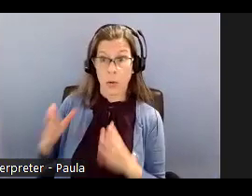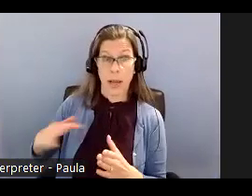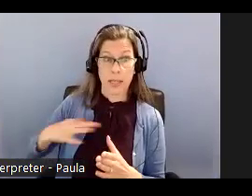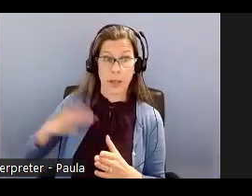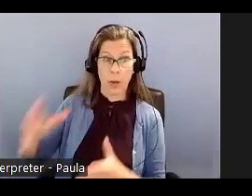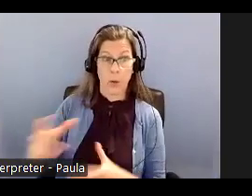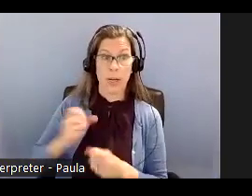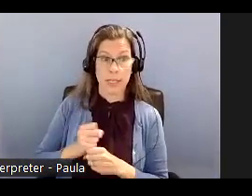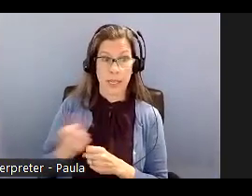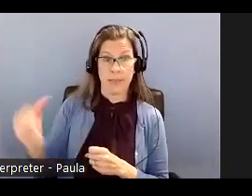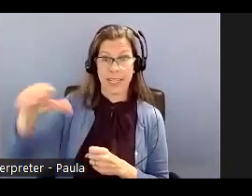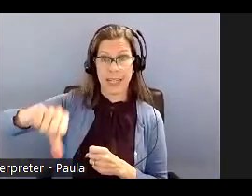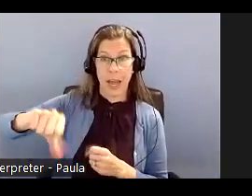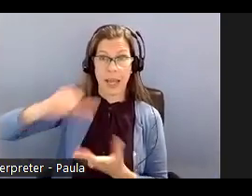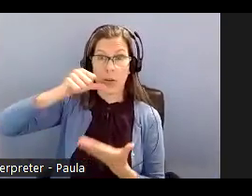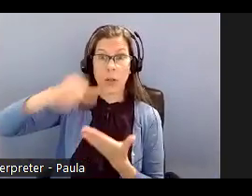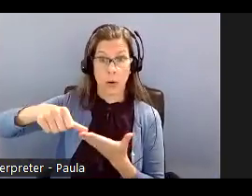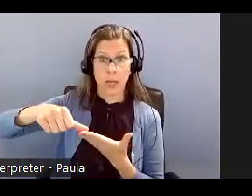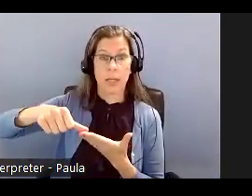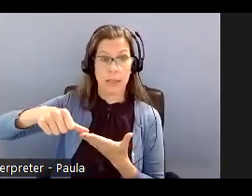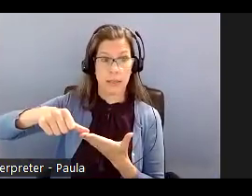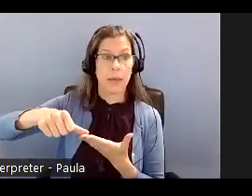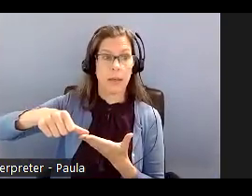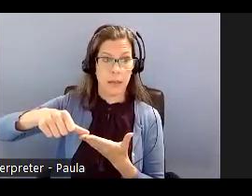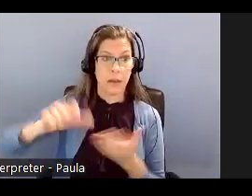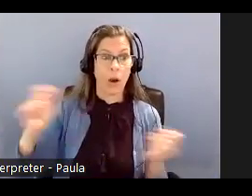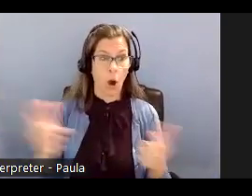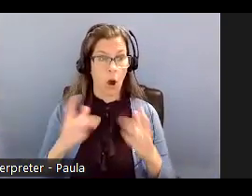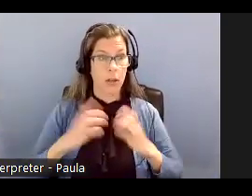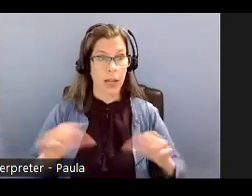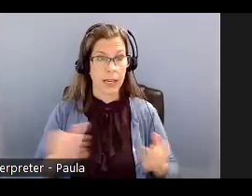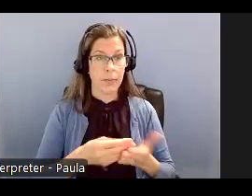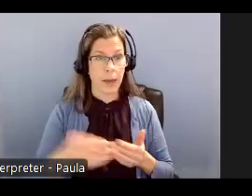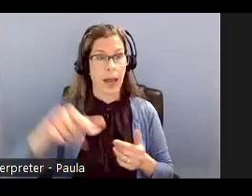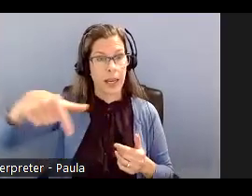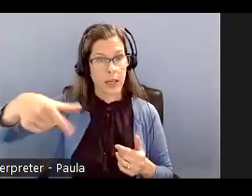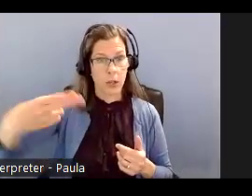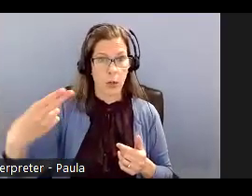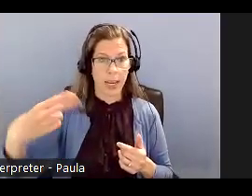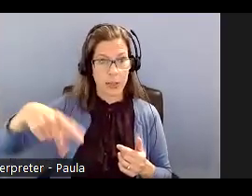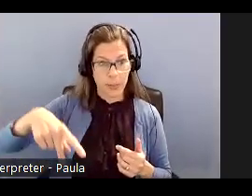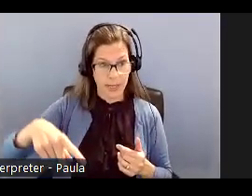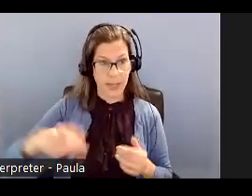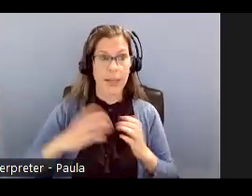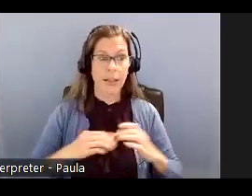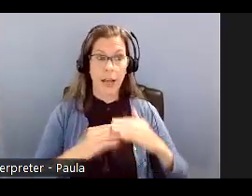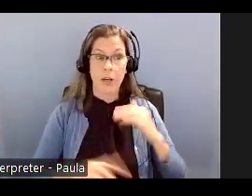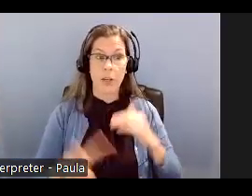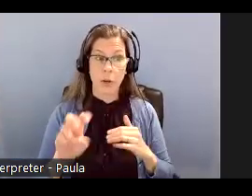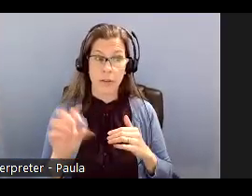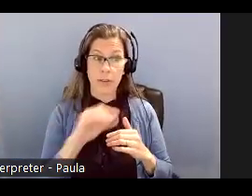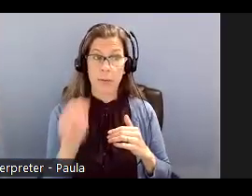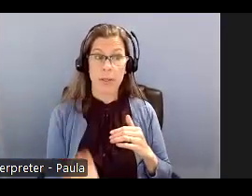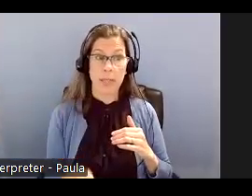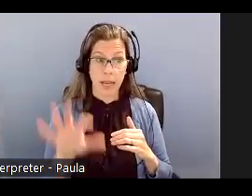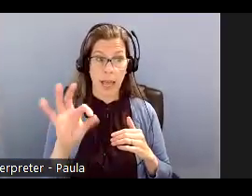receive a denial notice. All clients may purchase a qualified health plan. Clients under 250% of